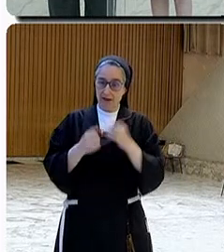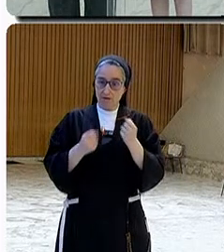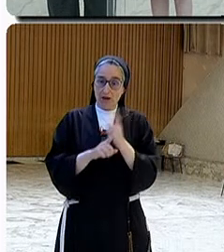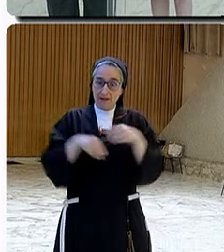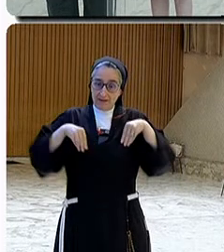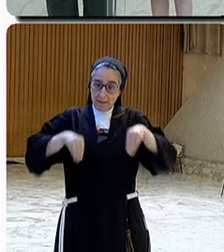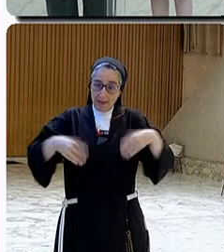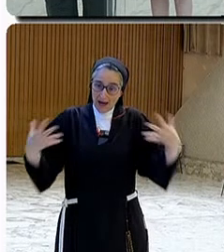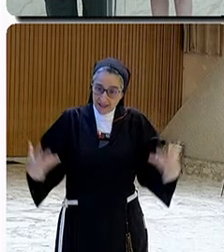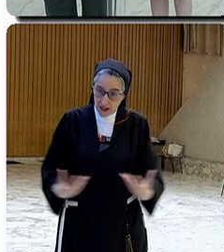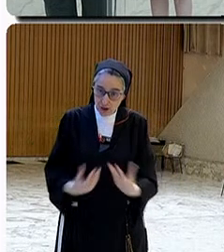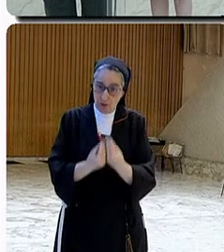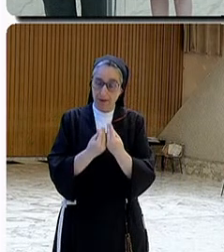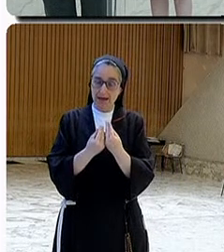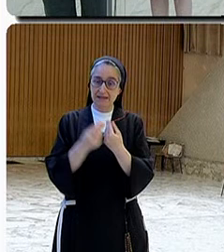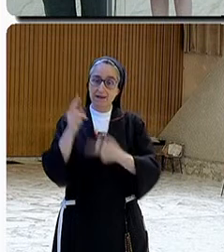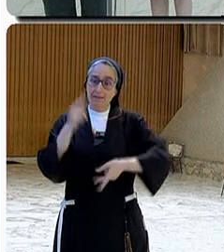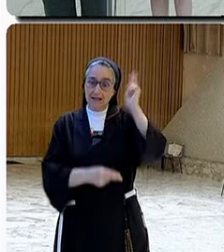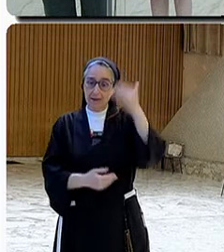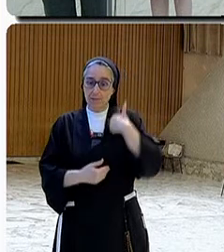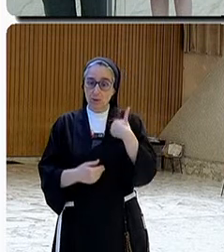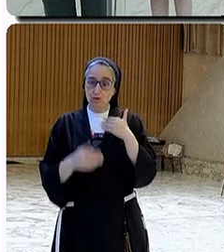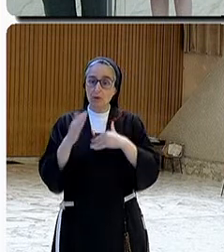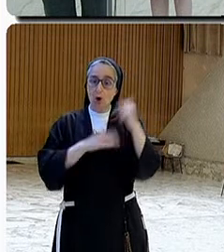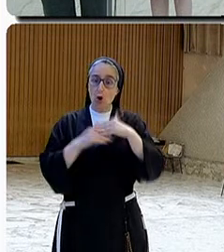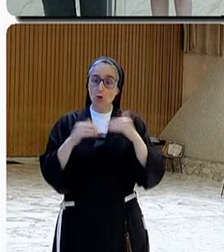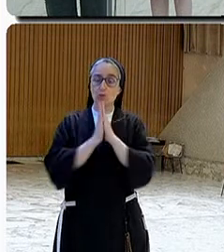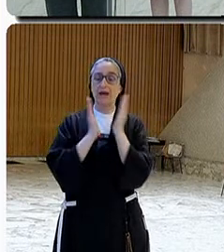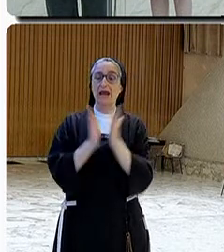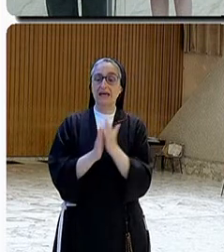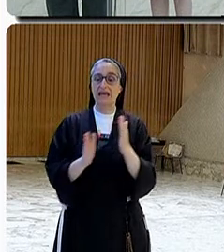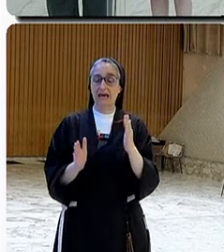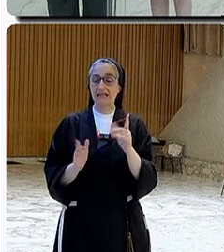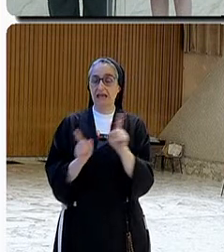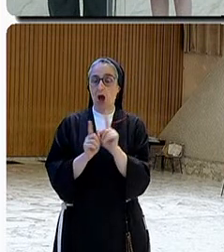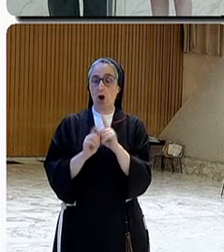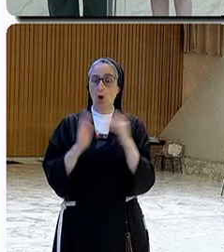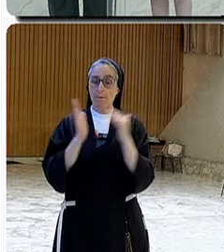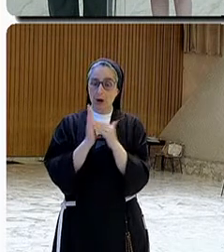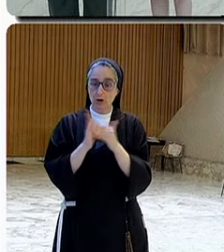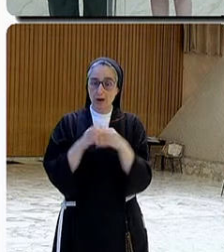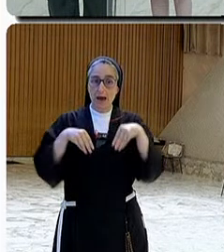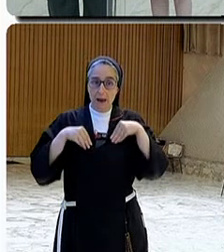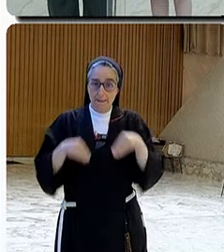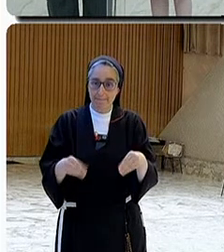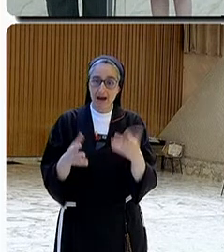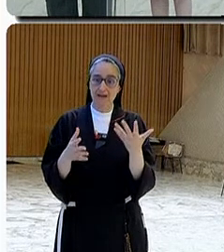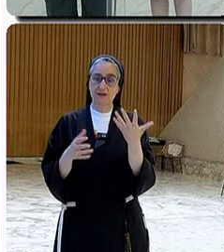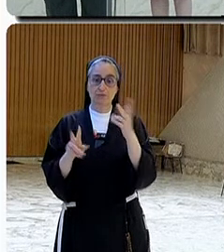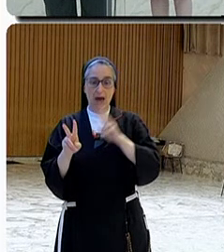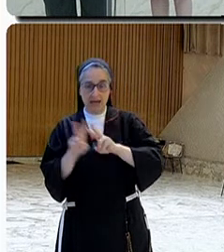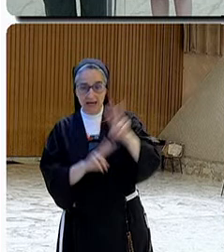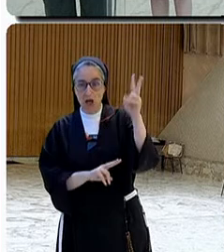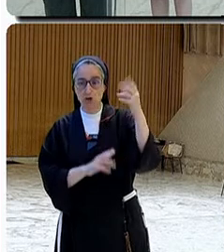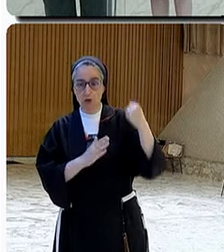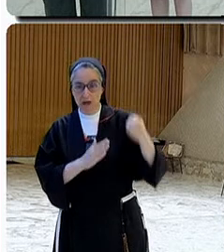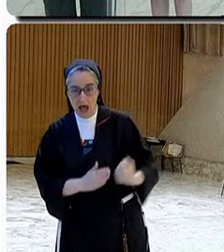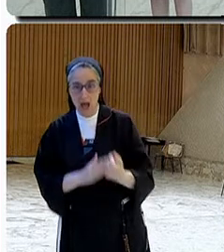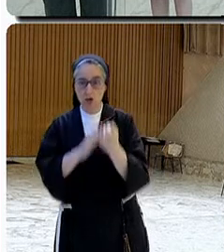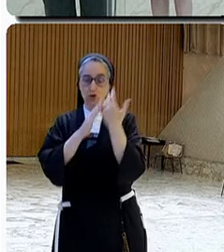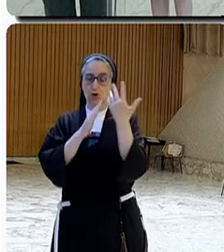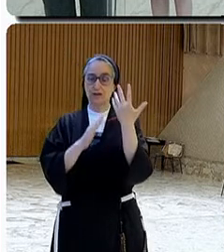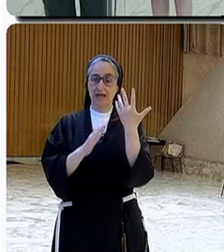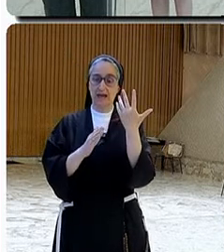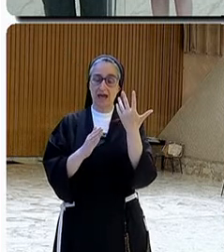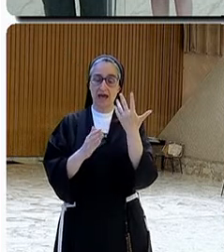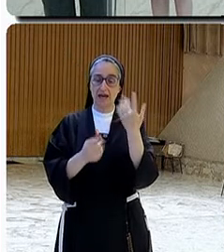domestic churches, help domestic churches support struggling members, assist struggling domestic churches in being whole again, or enable